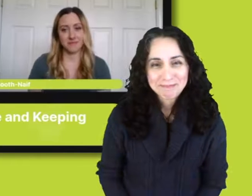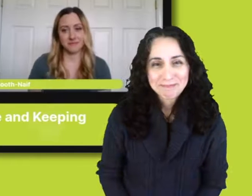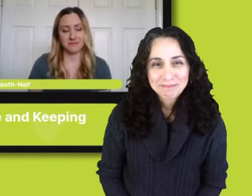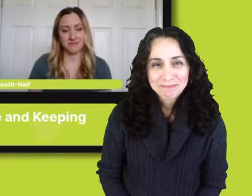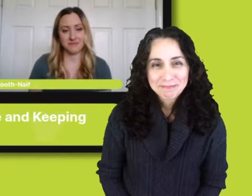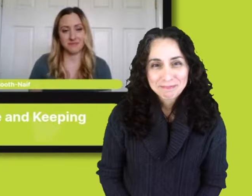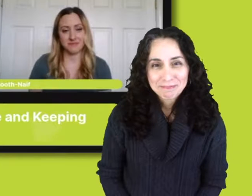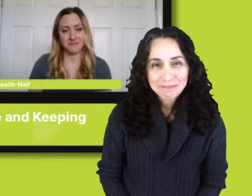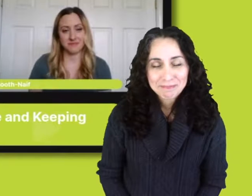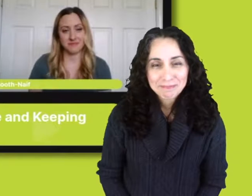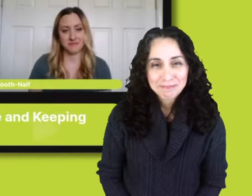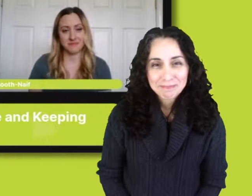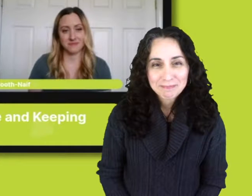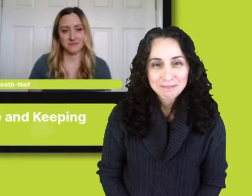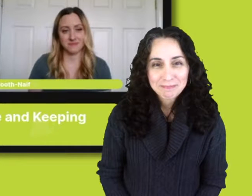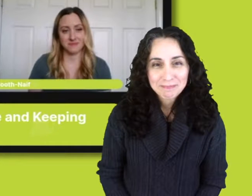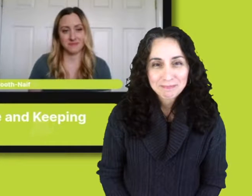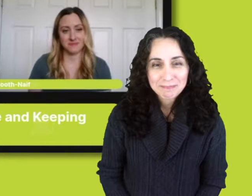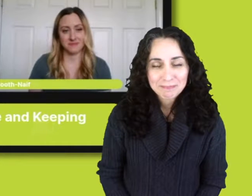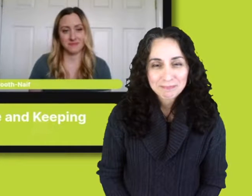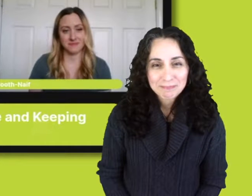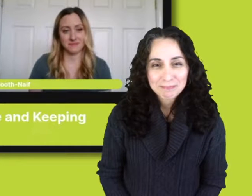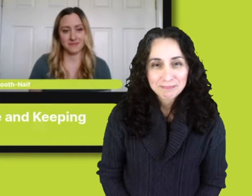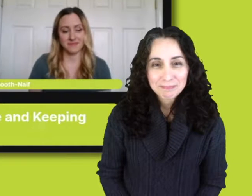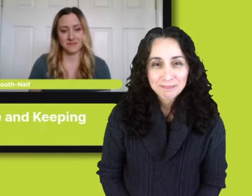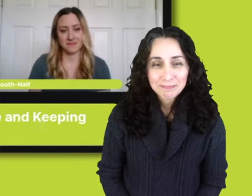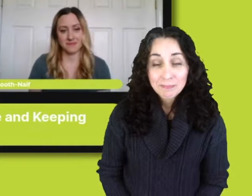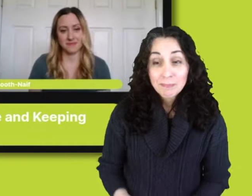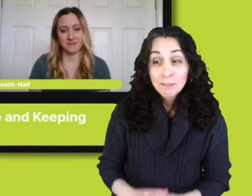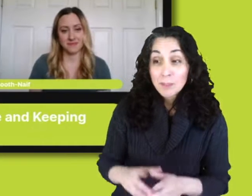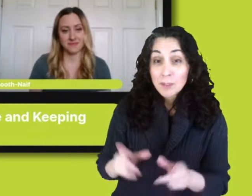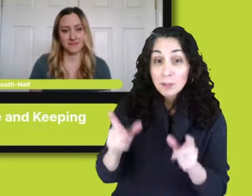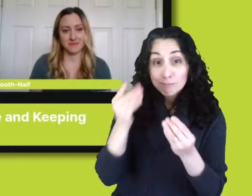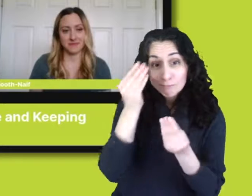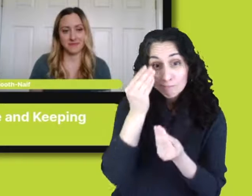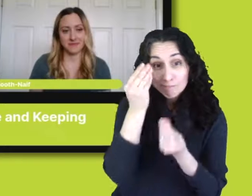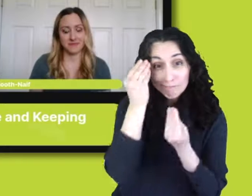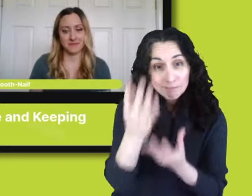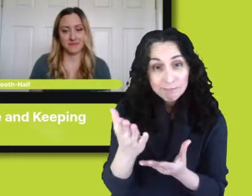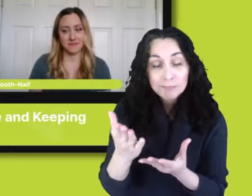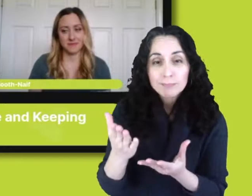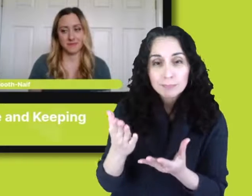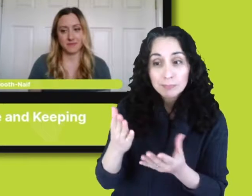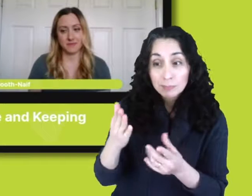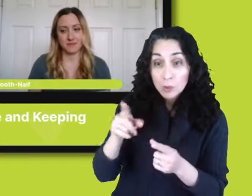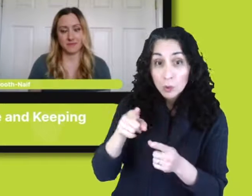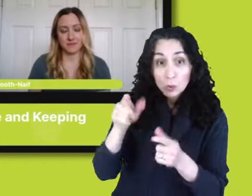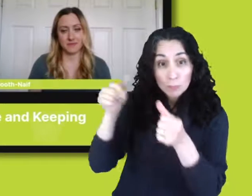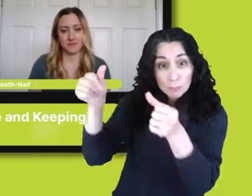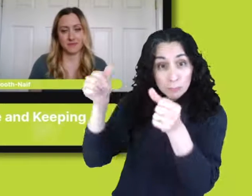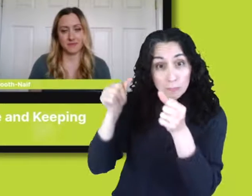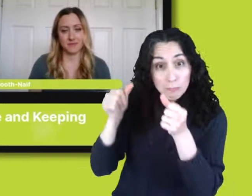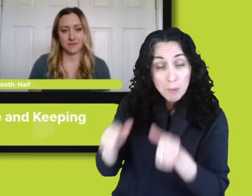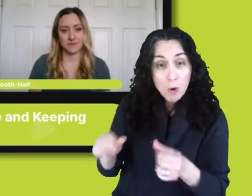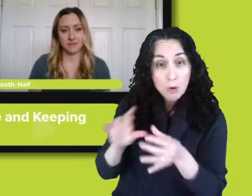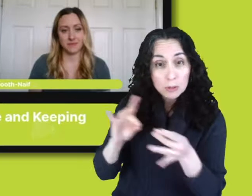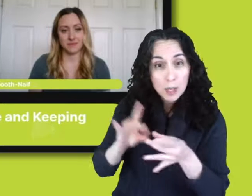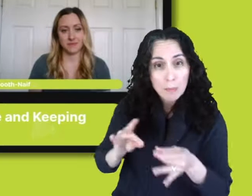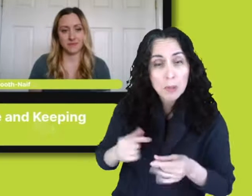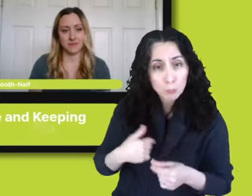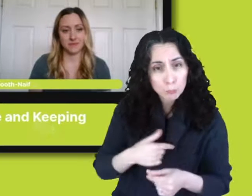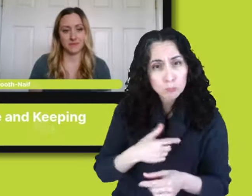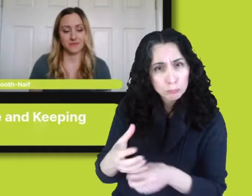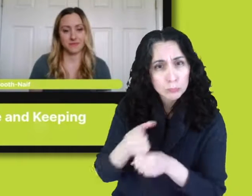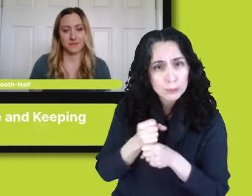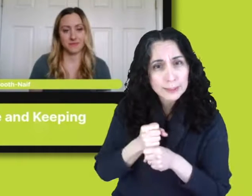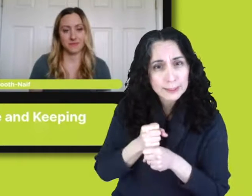I also want to take this time to let you guys know that there is a 20-second lag between when you send a comment and when we